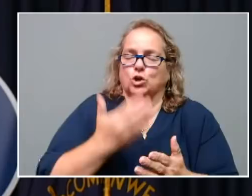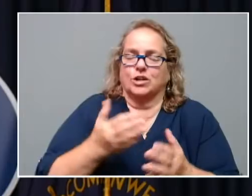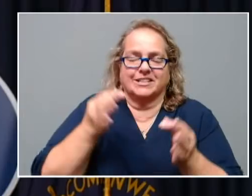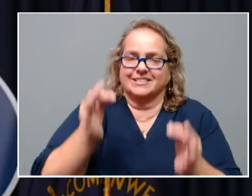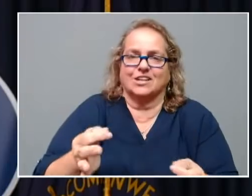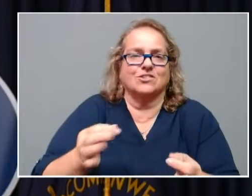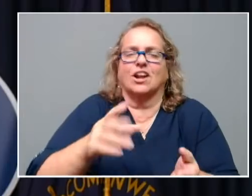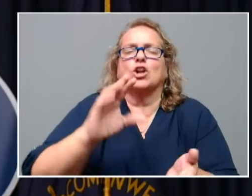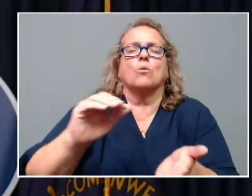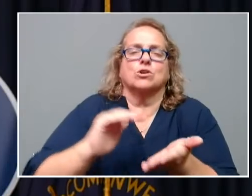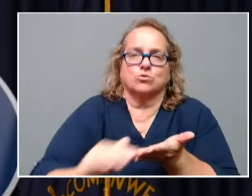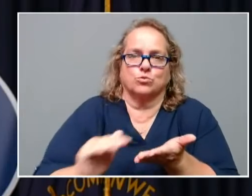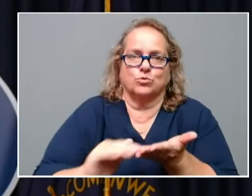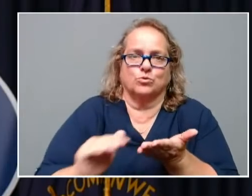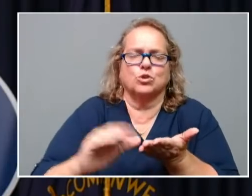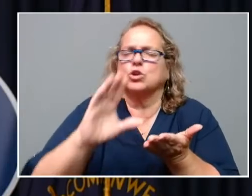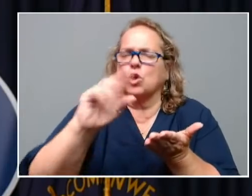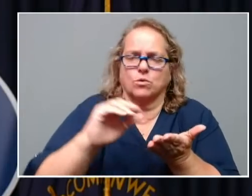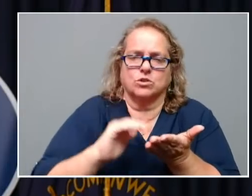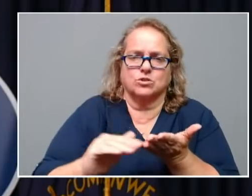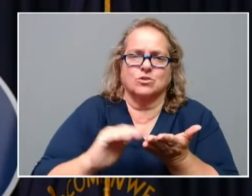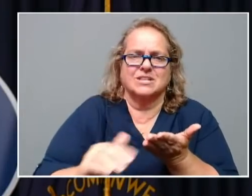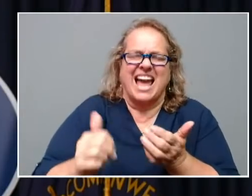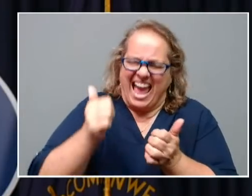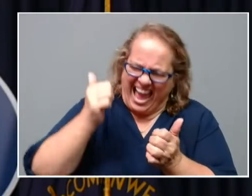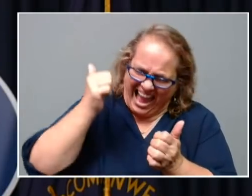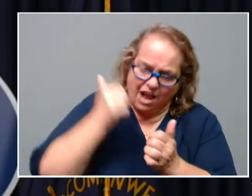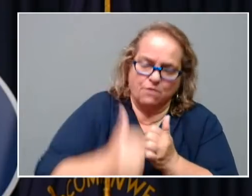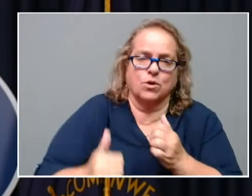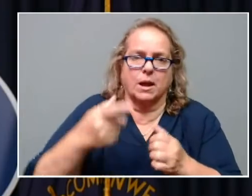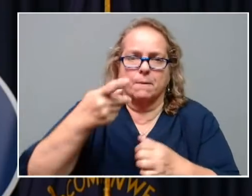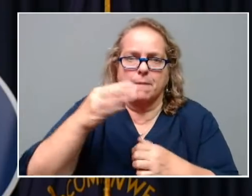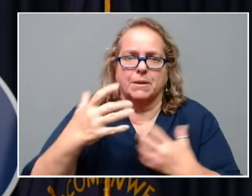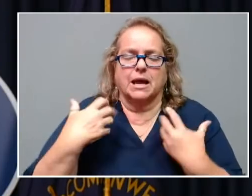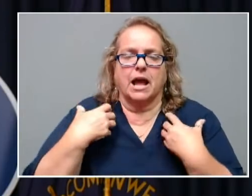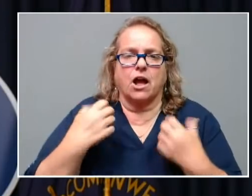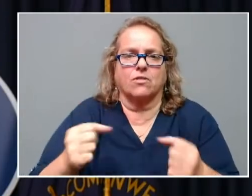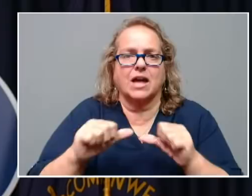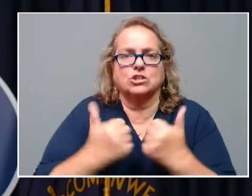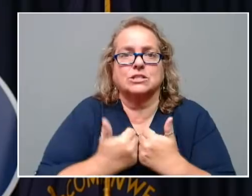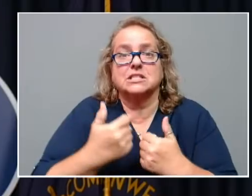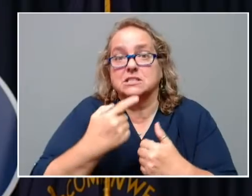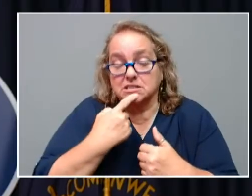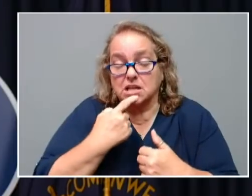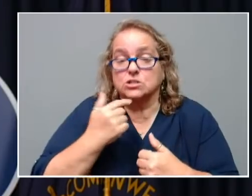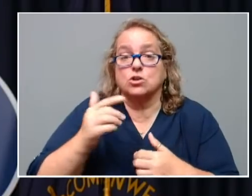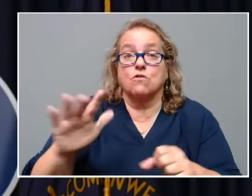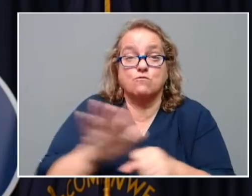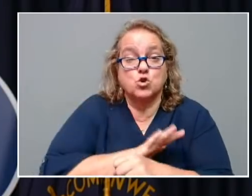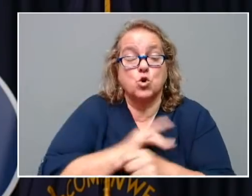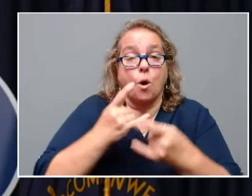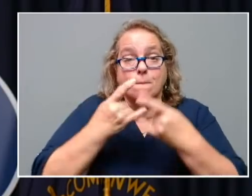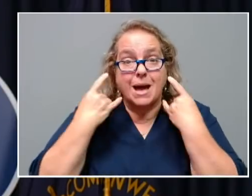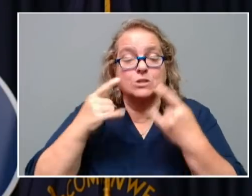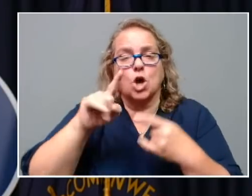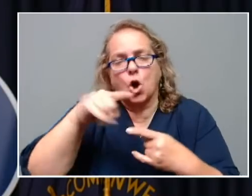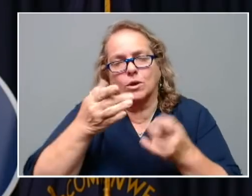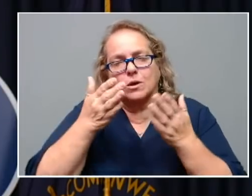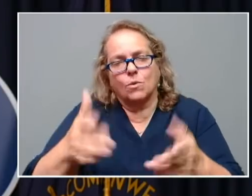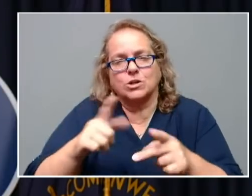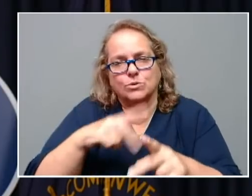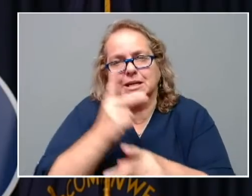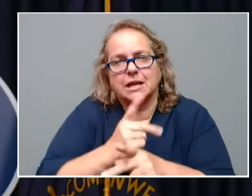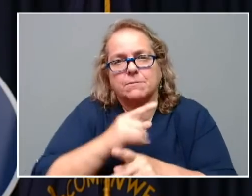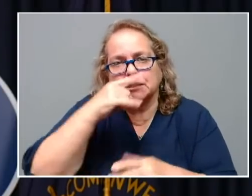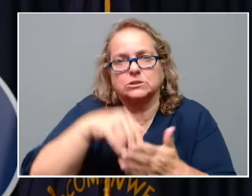health agency, every one, has said that universal masking is the only way to keep kids in school. We have seen story after